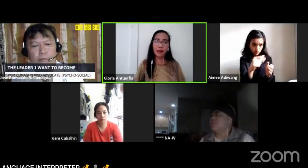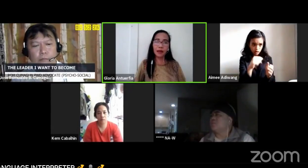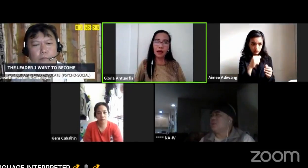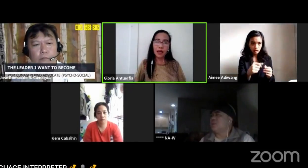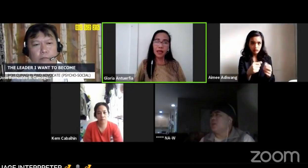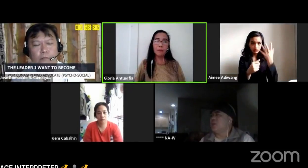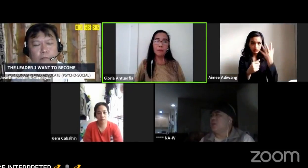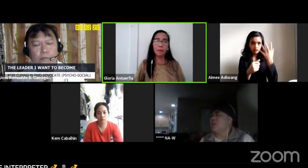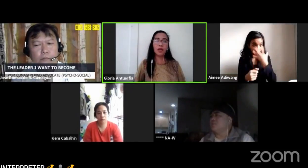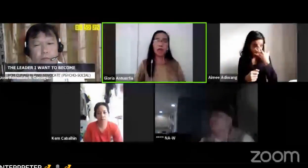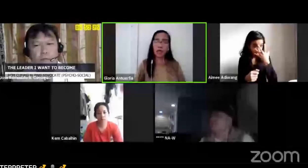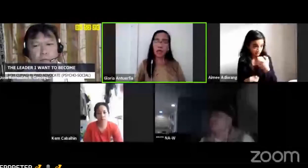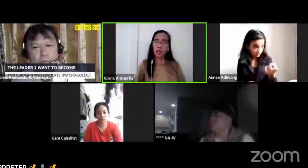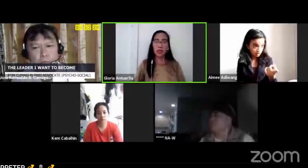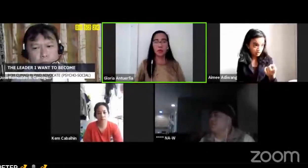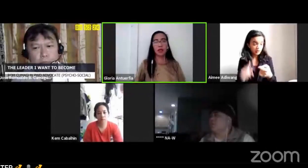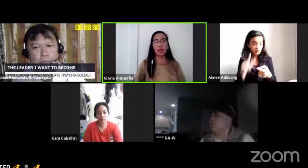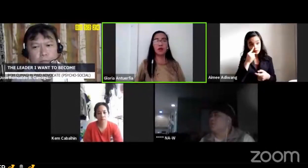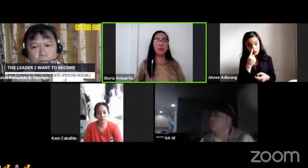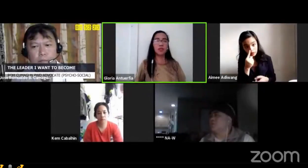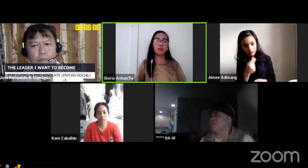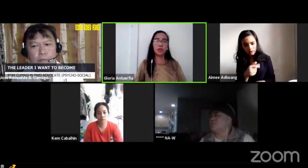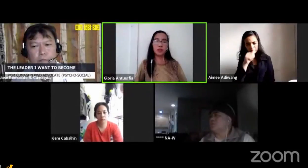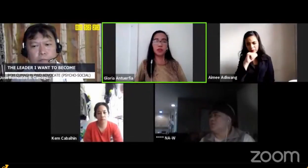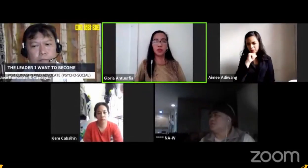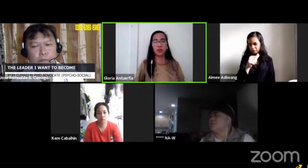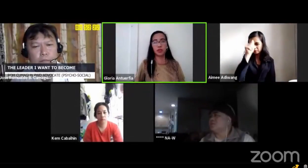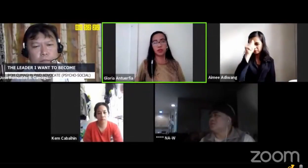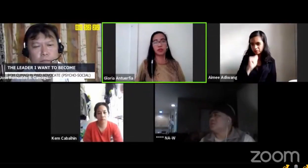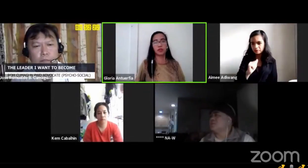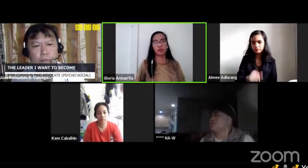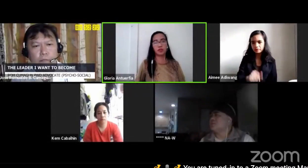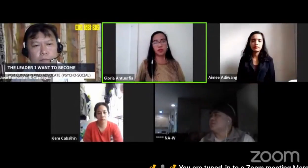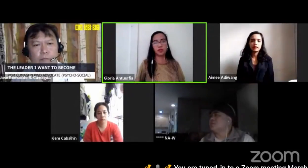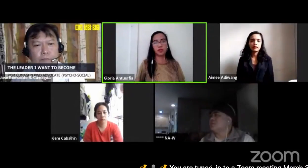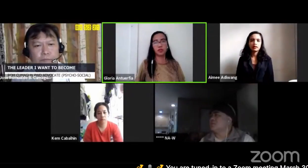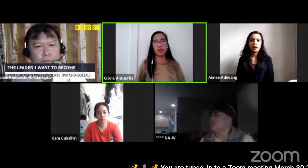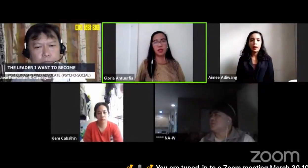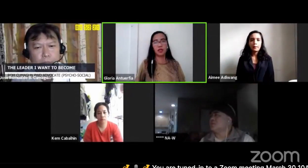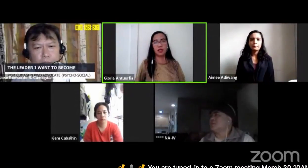nagagalit ka na, nababagot ka na, naiinip ka na, how much more 2 years?